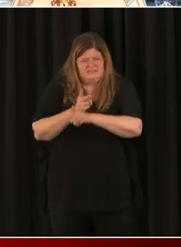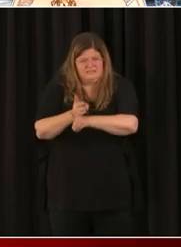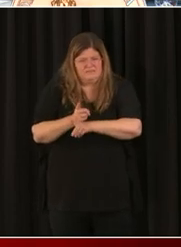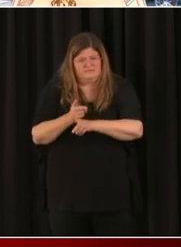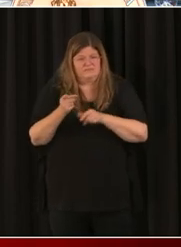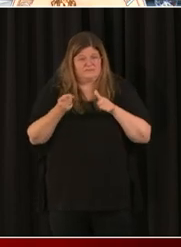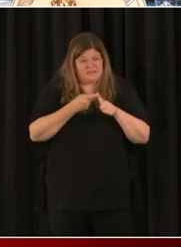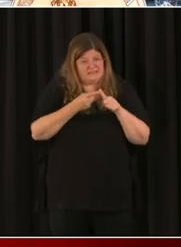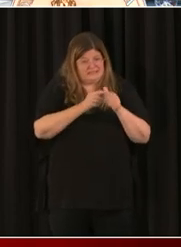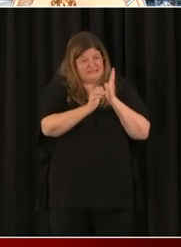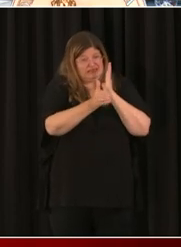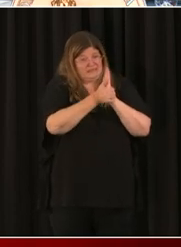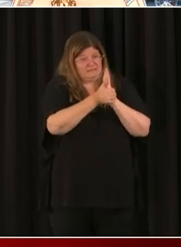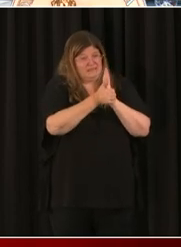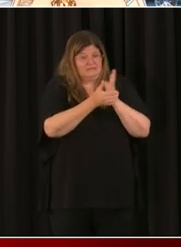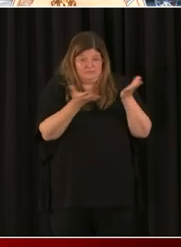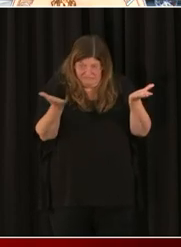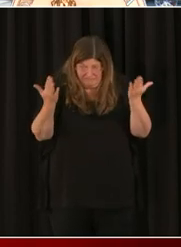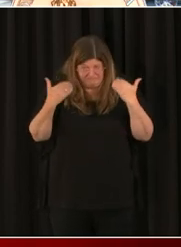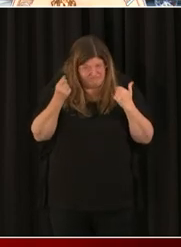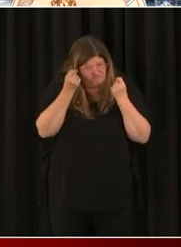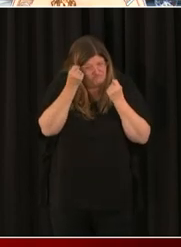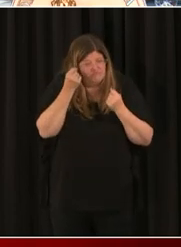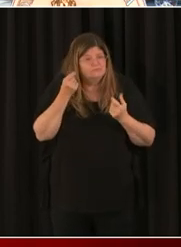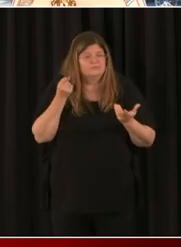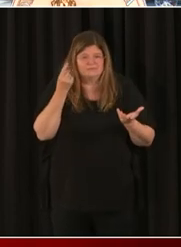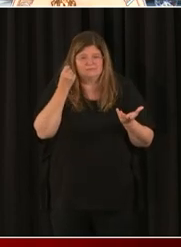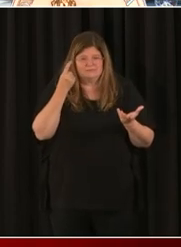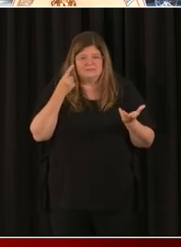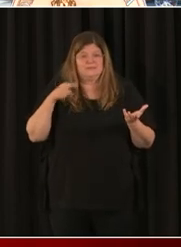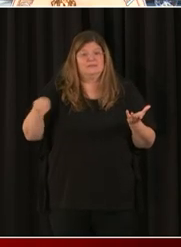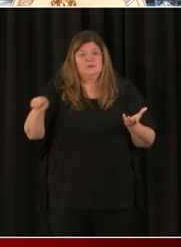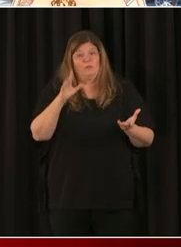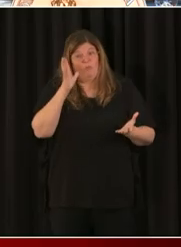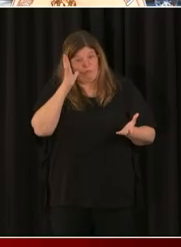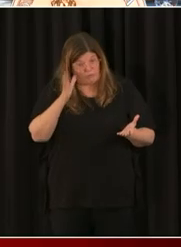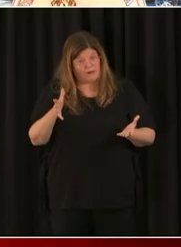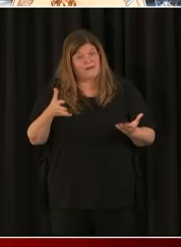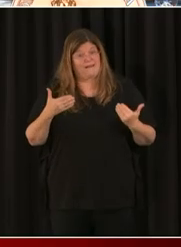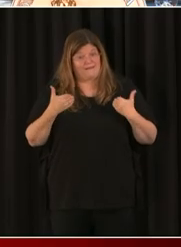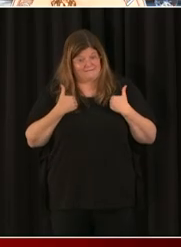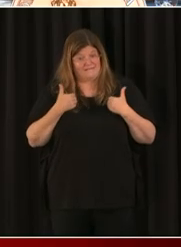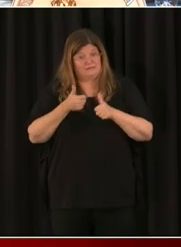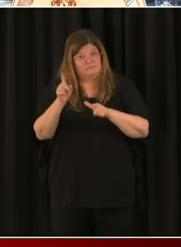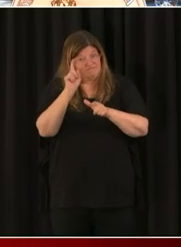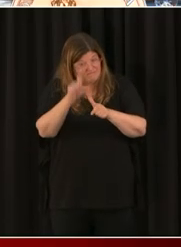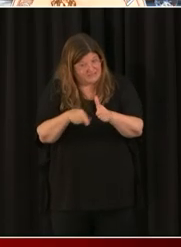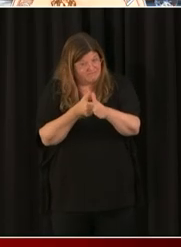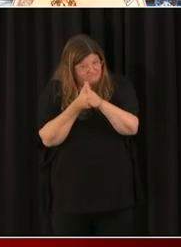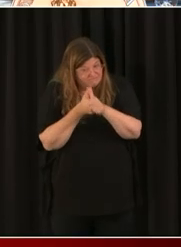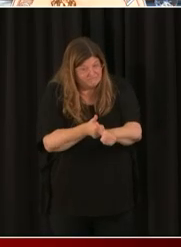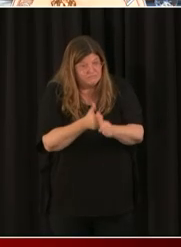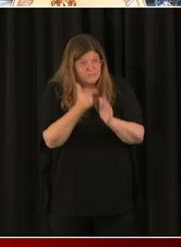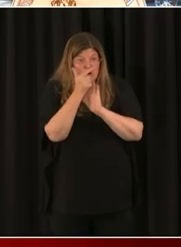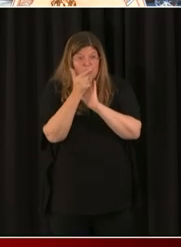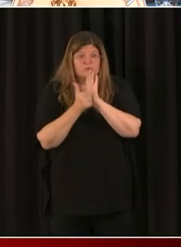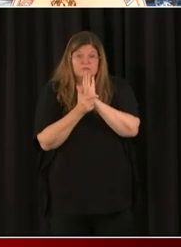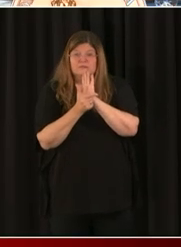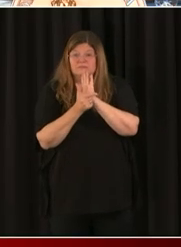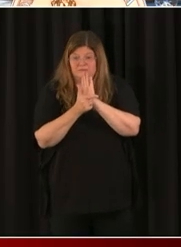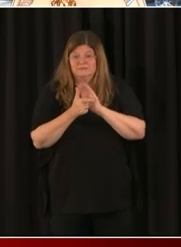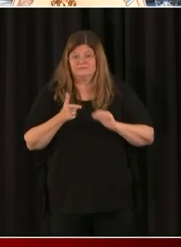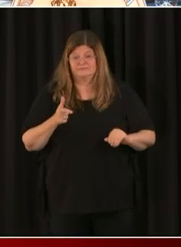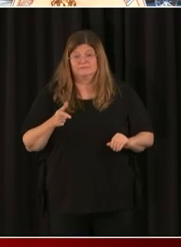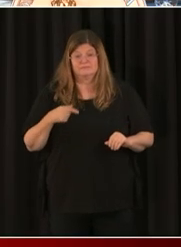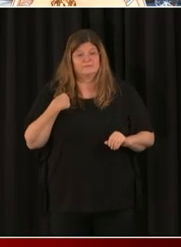Amendment activities, and they will be mindful of the laws of the District of Columbia. We